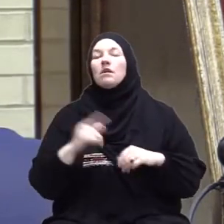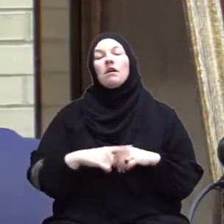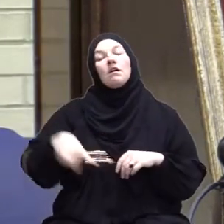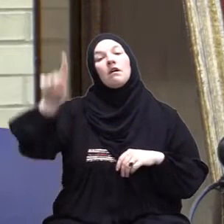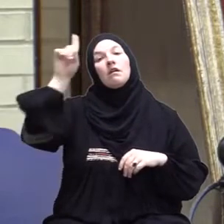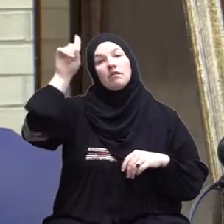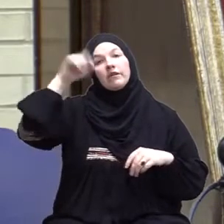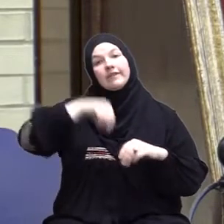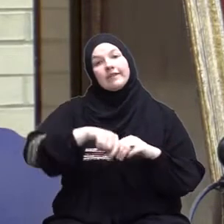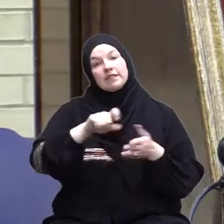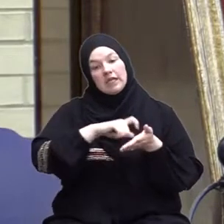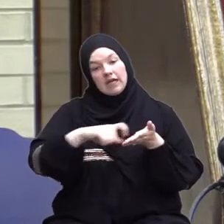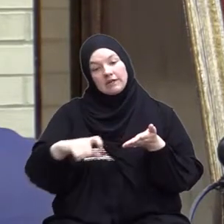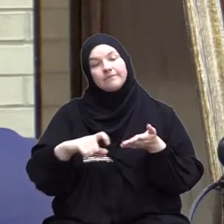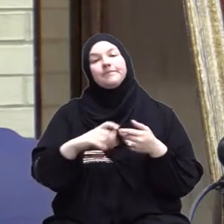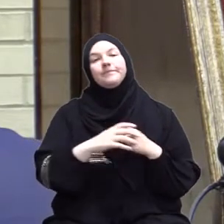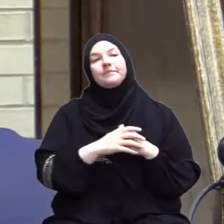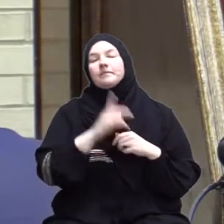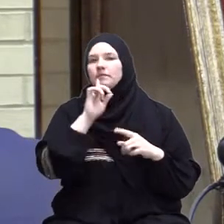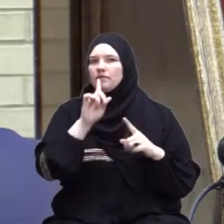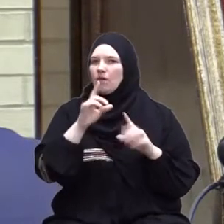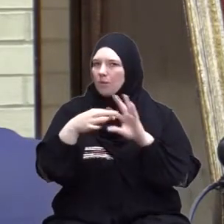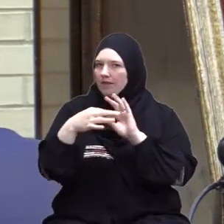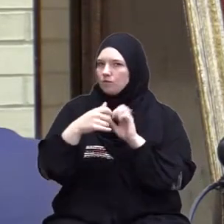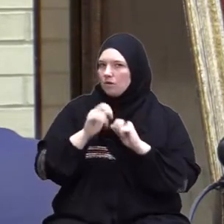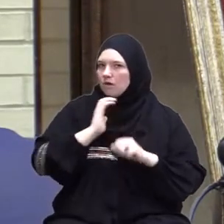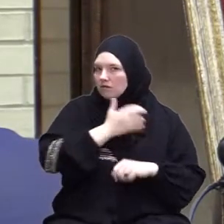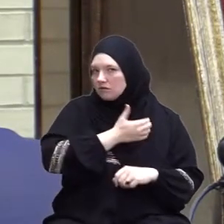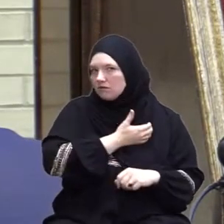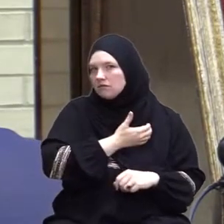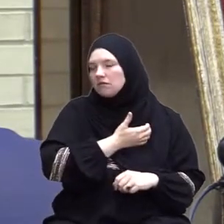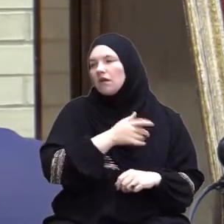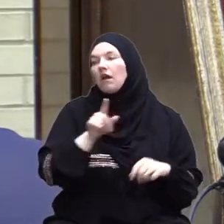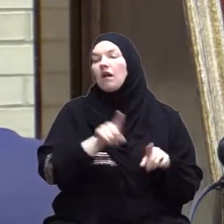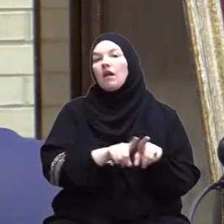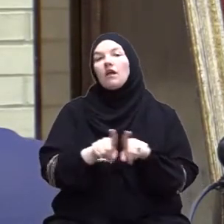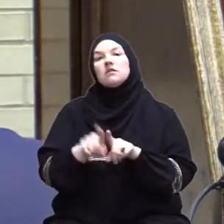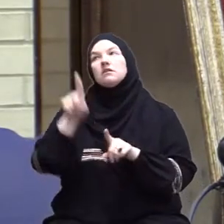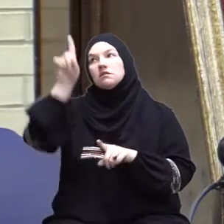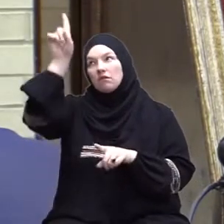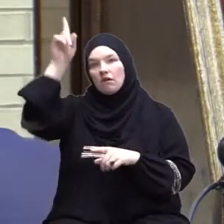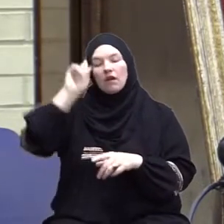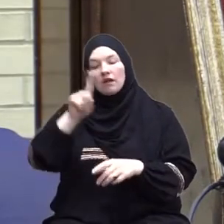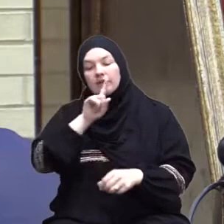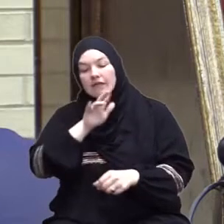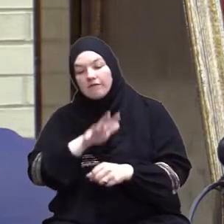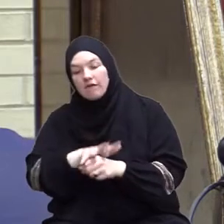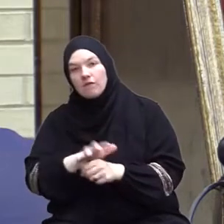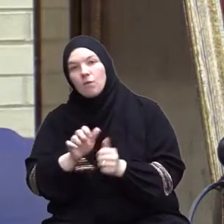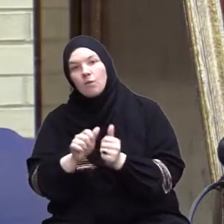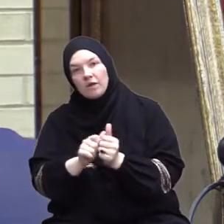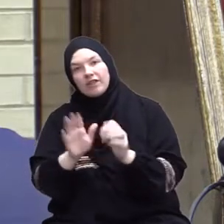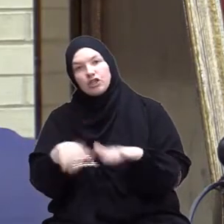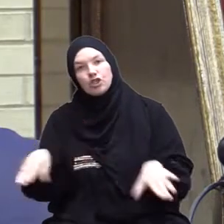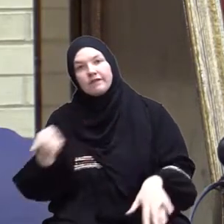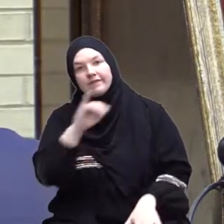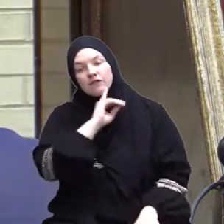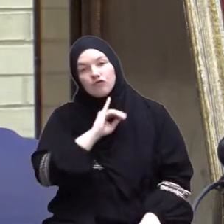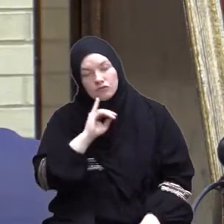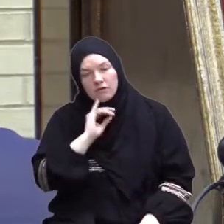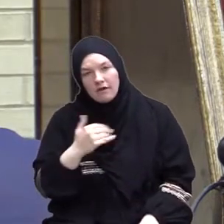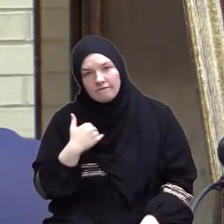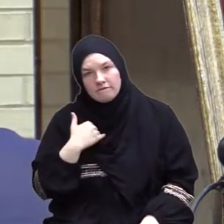this ayah is relating to us as He had a relationship, a covenant with the children of